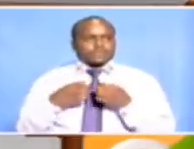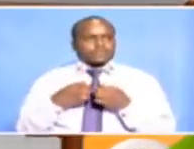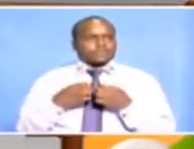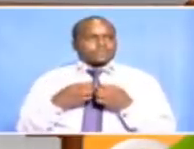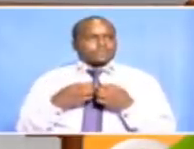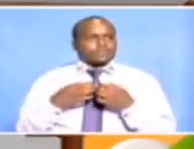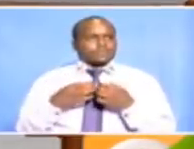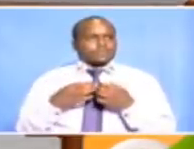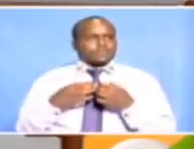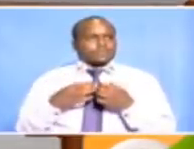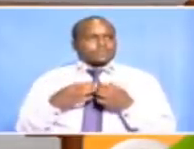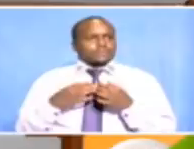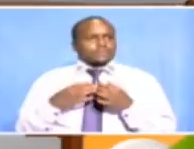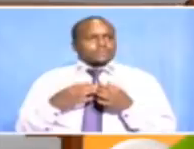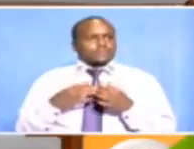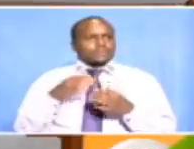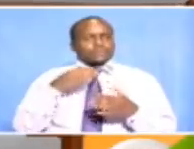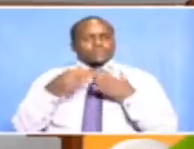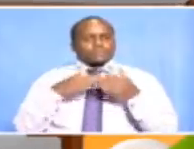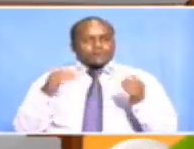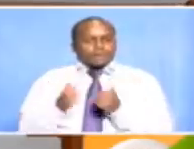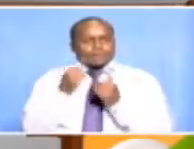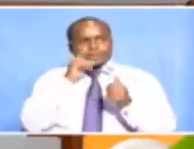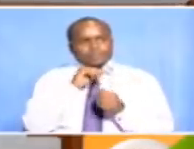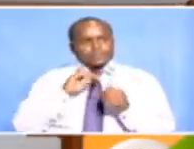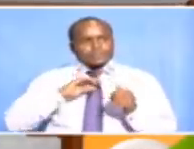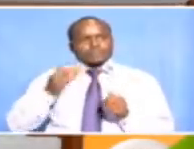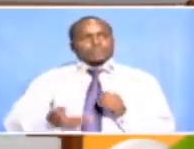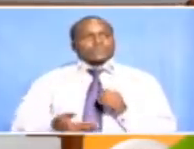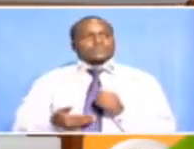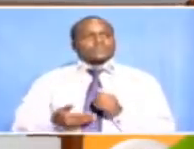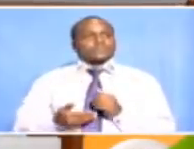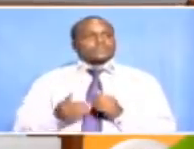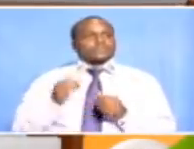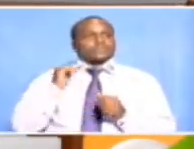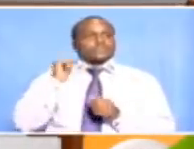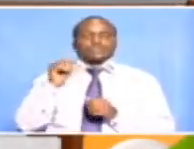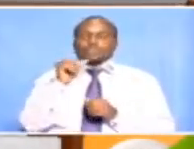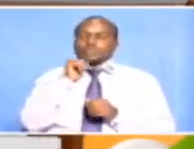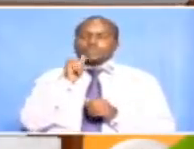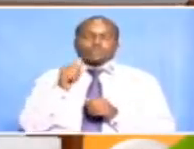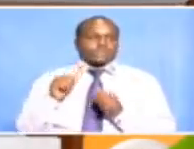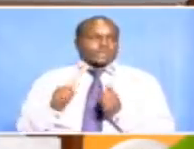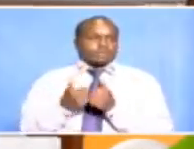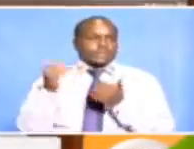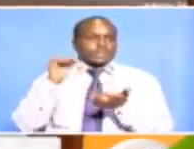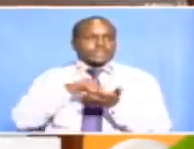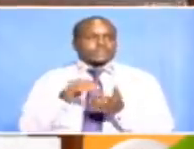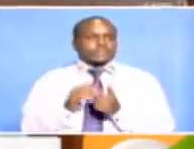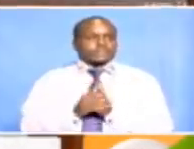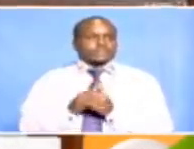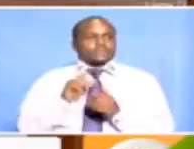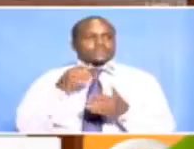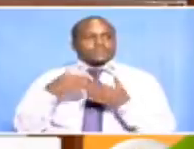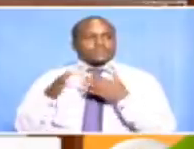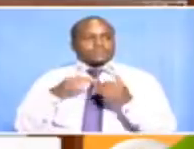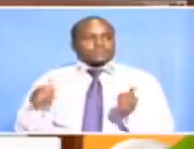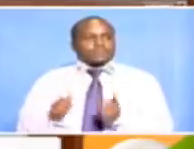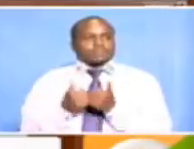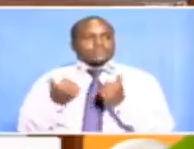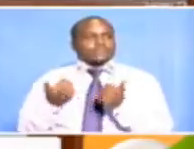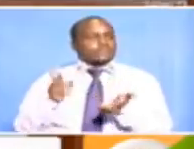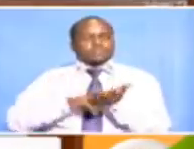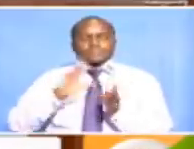Jeff. Yeah. Whatever happened in Pumwani should not happen again. Whatever occurred should not reoccur